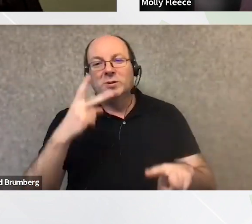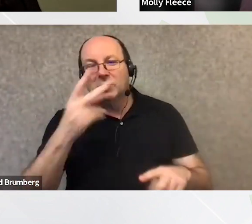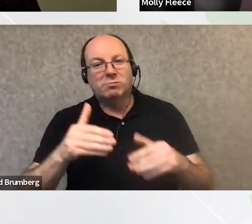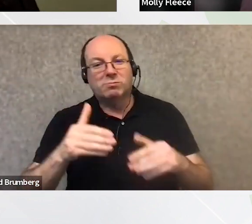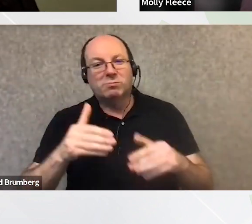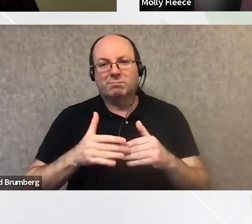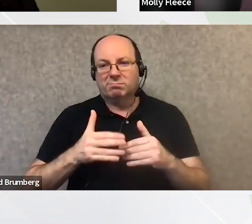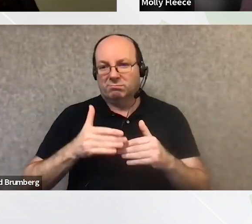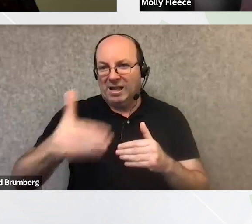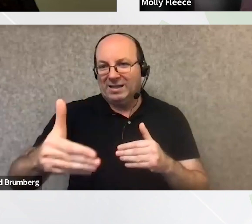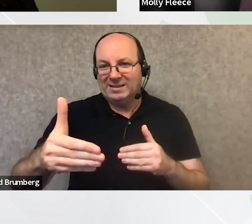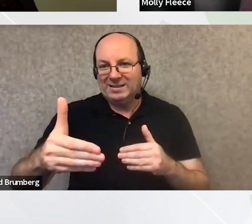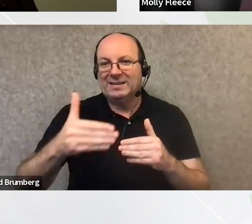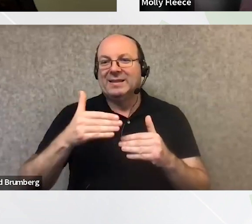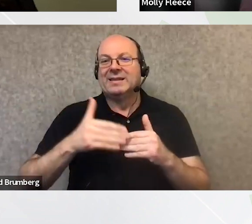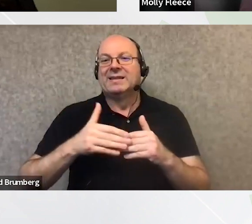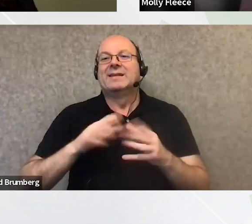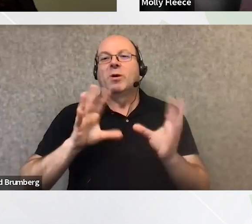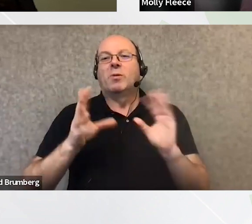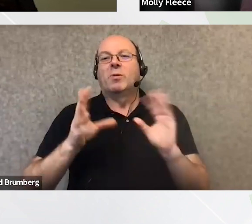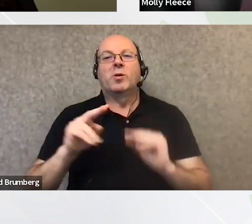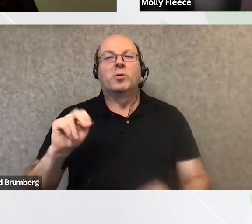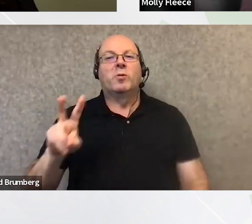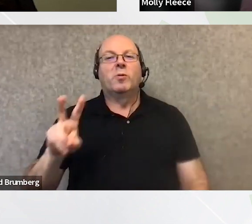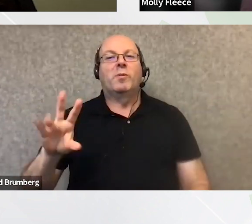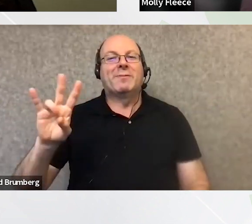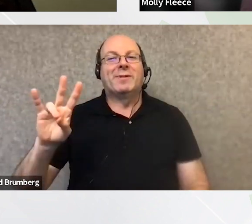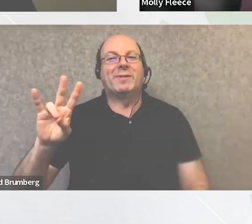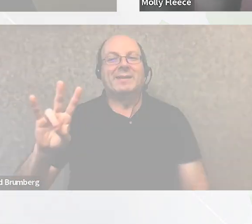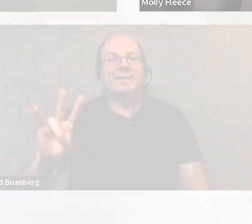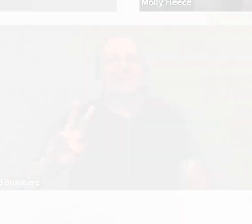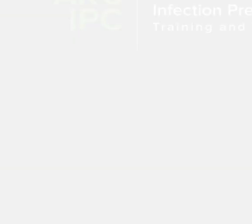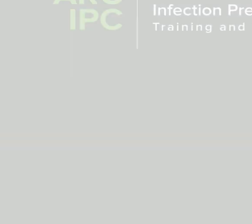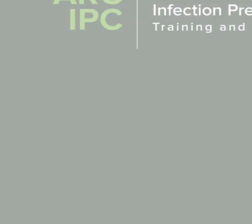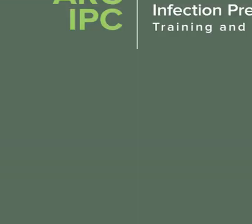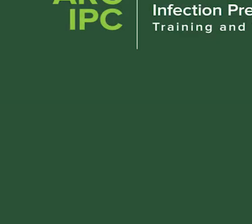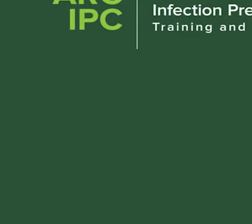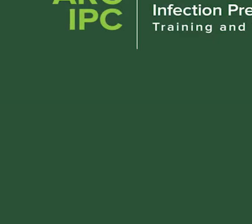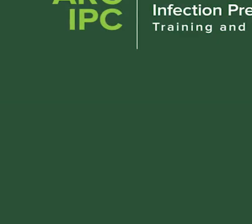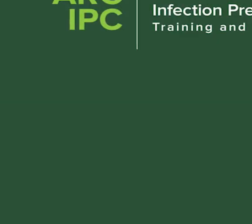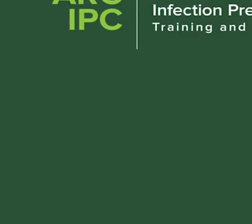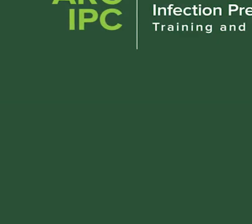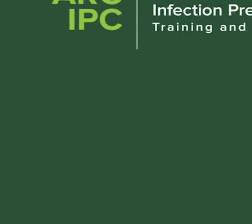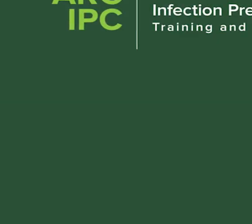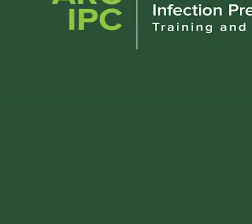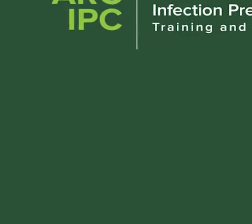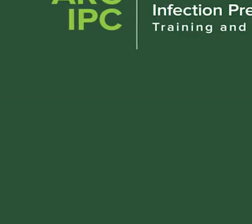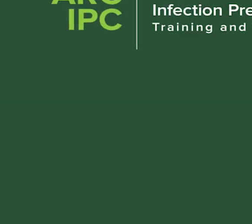next webinar on November 7th. Have a great afternoon.